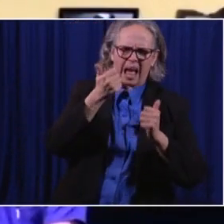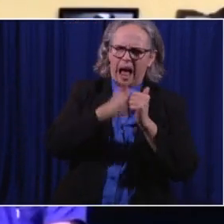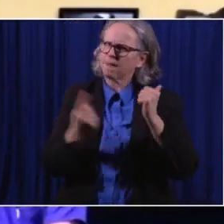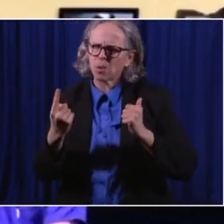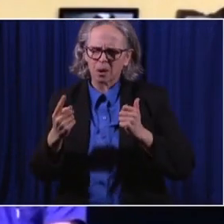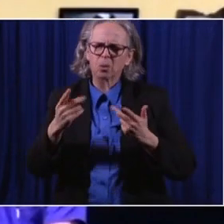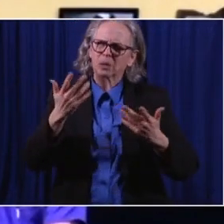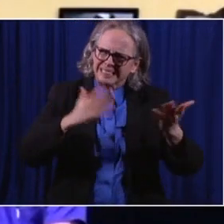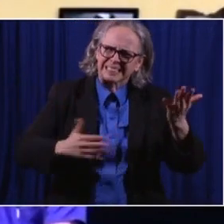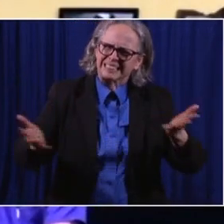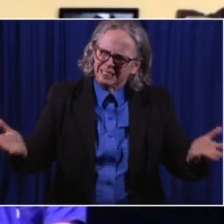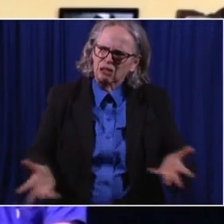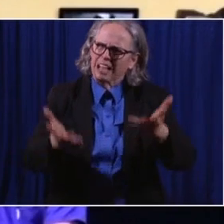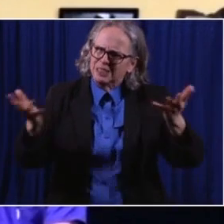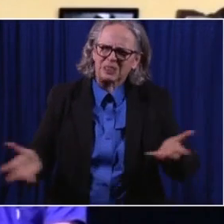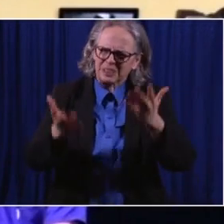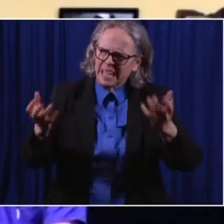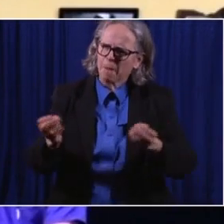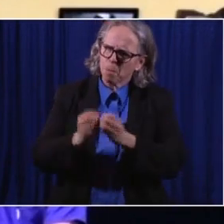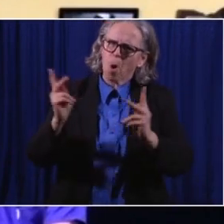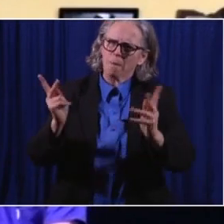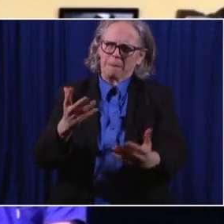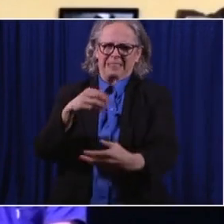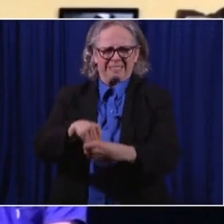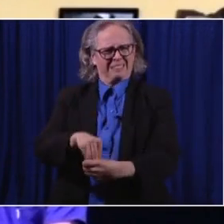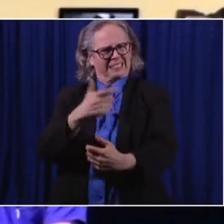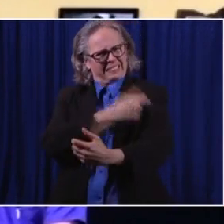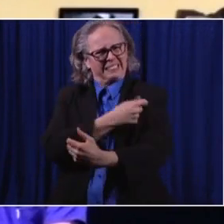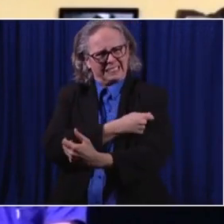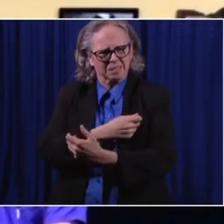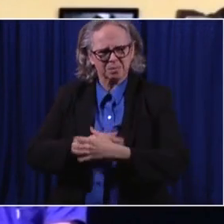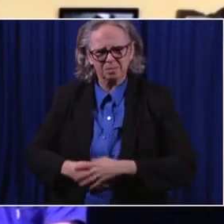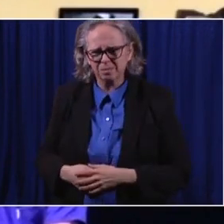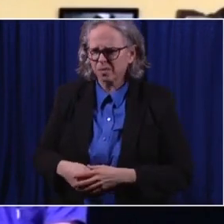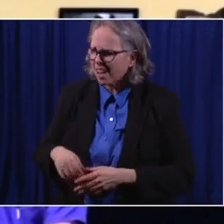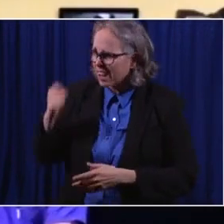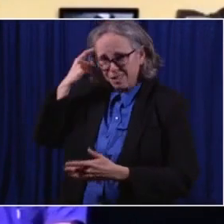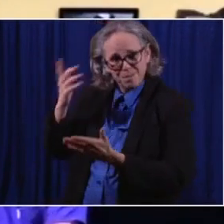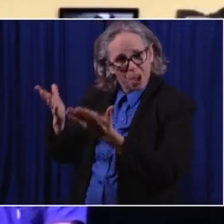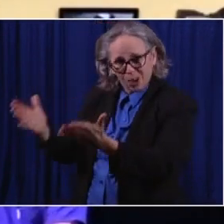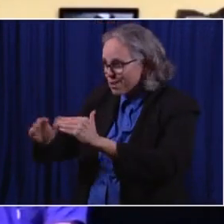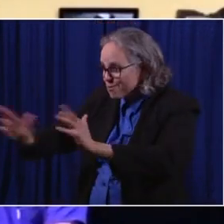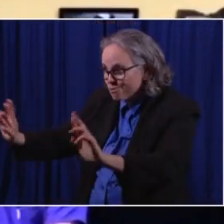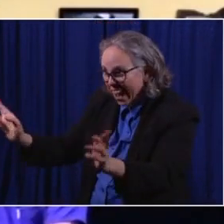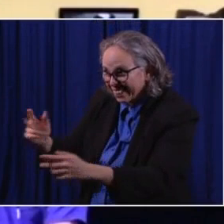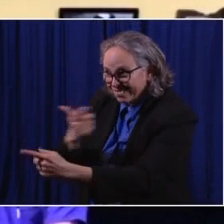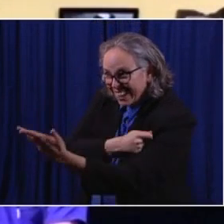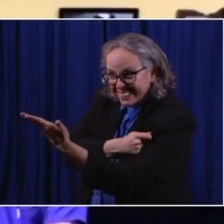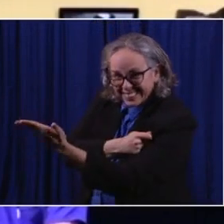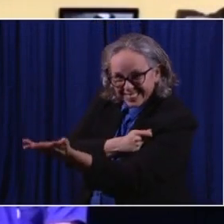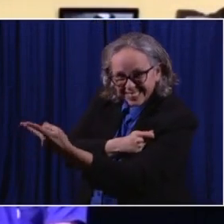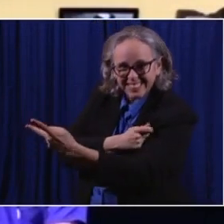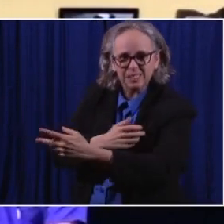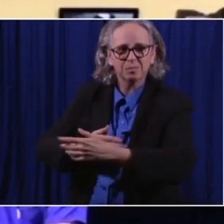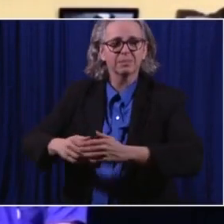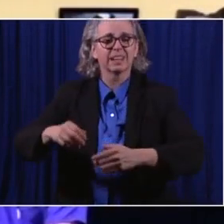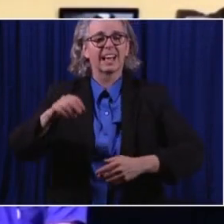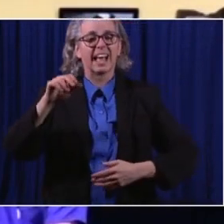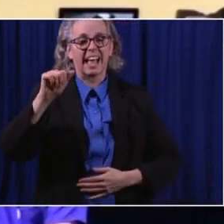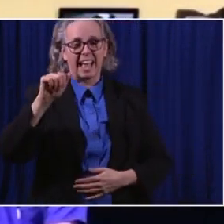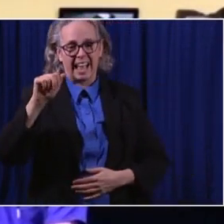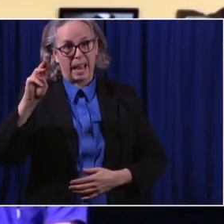All right. Y'all ready to get the shot? Yes, we're ready. So we have Amy Kaiser, who's